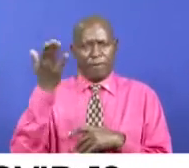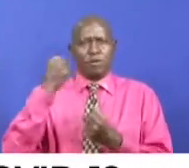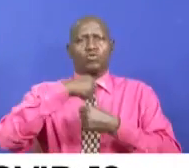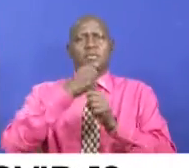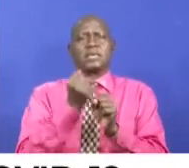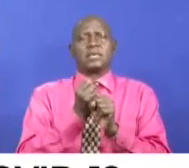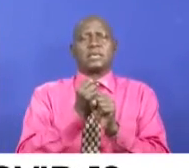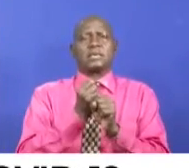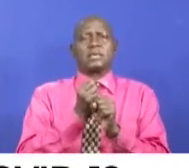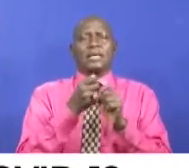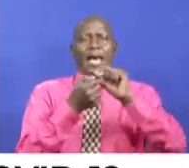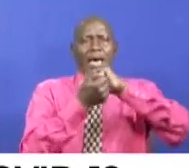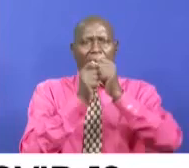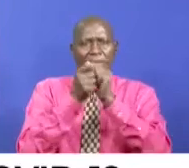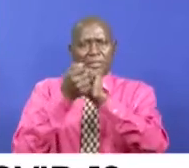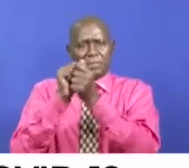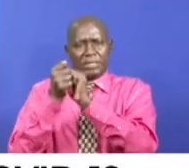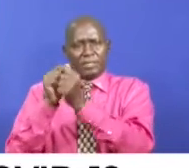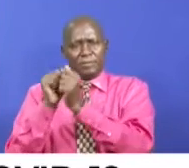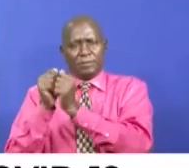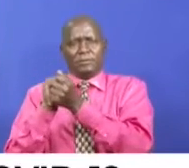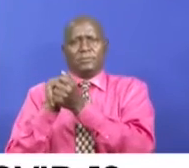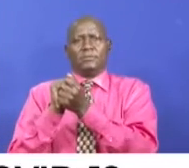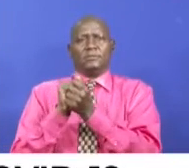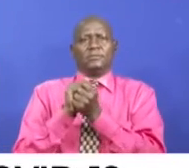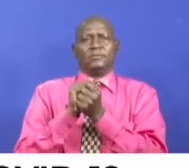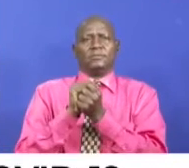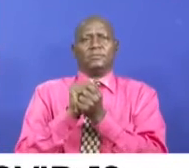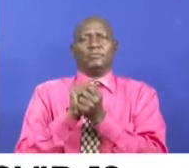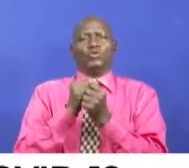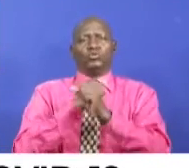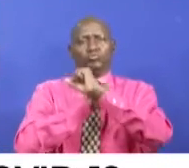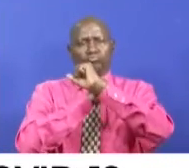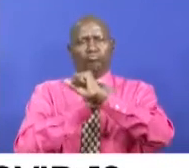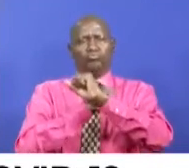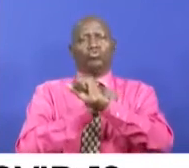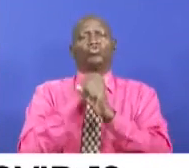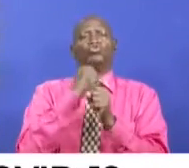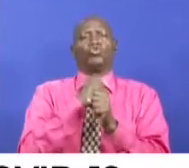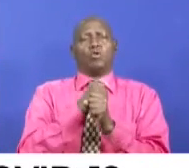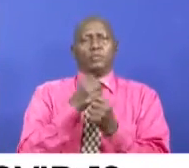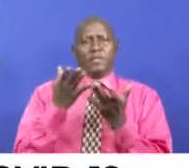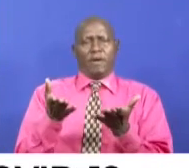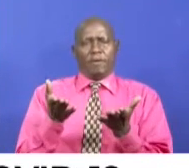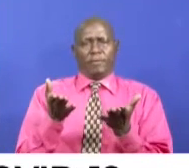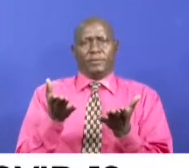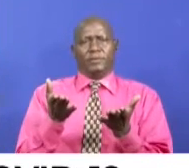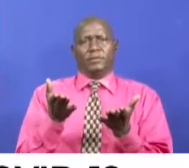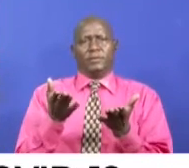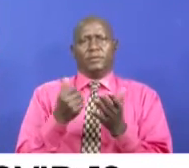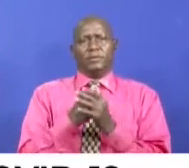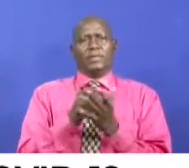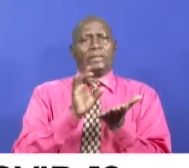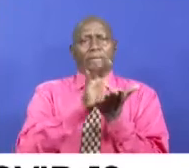necessary adjustments on non-core expenses to safeguard jobs and to endeavor not to lay